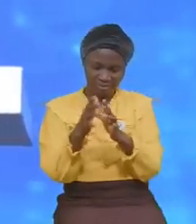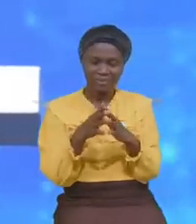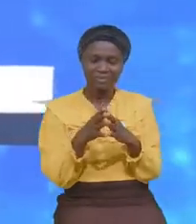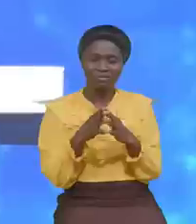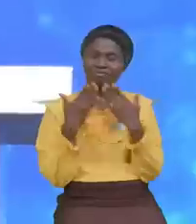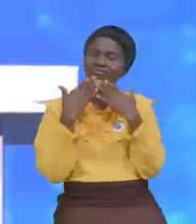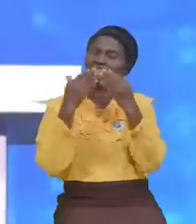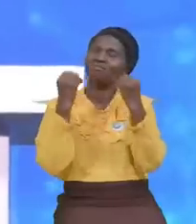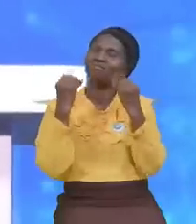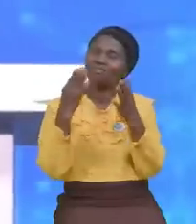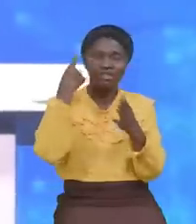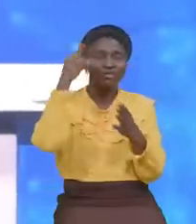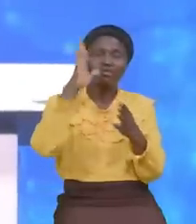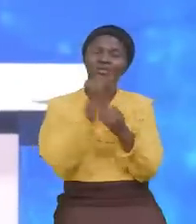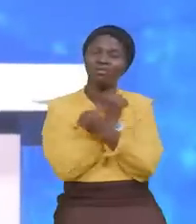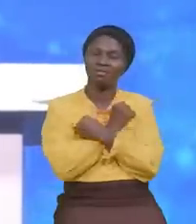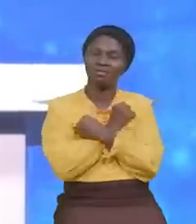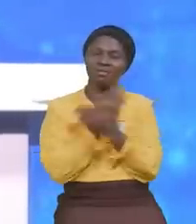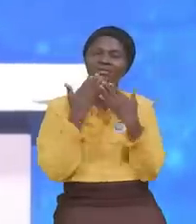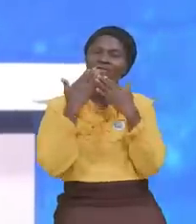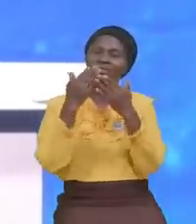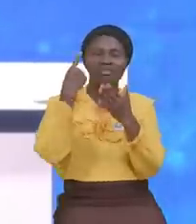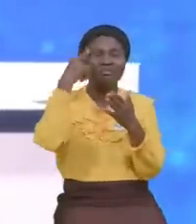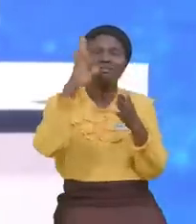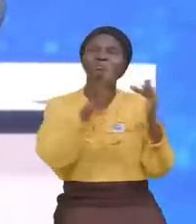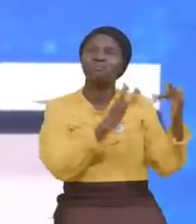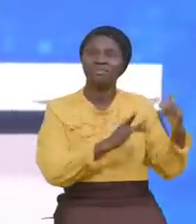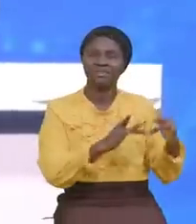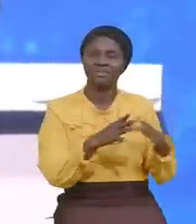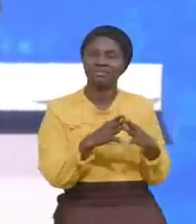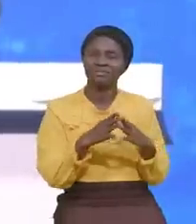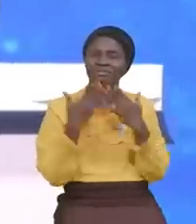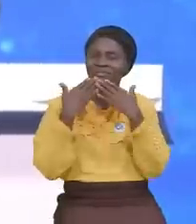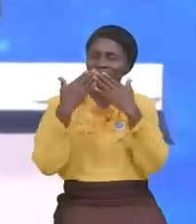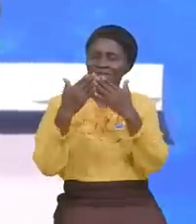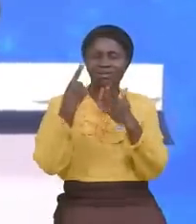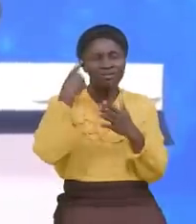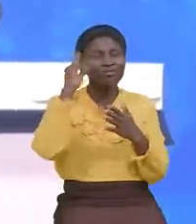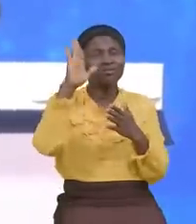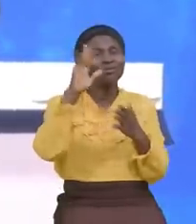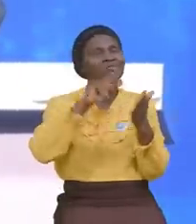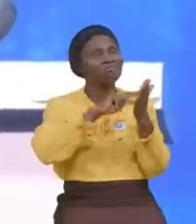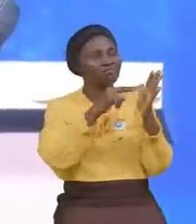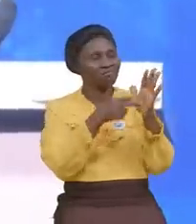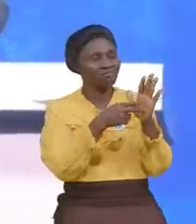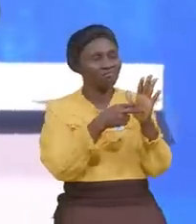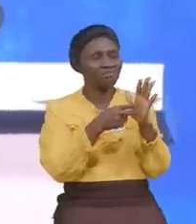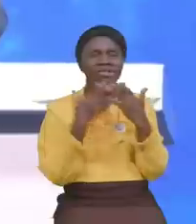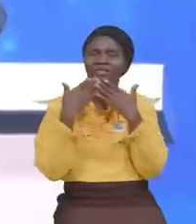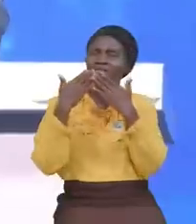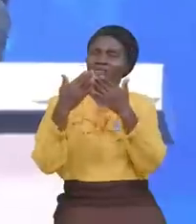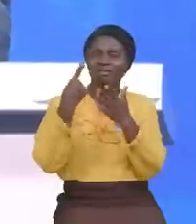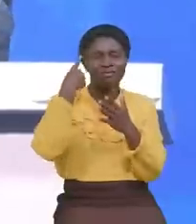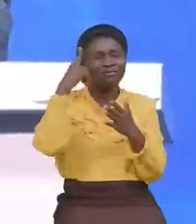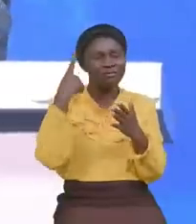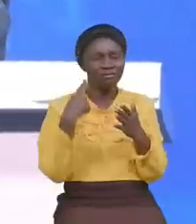for your love. Thank you for your mercy. Thank you for your purpose. Thank you for the plan